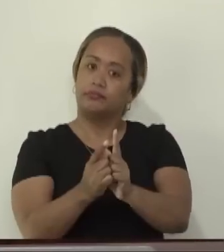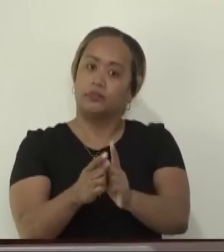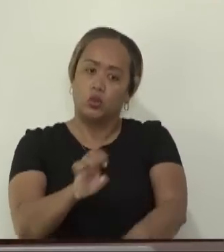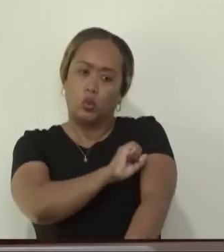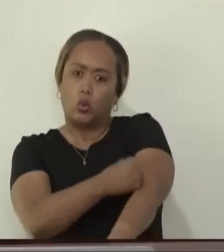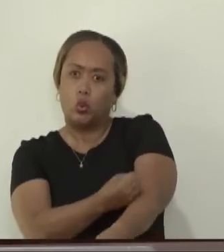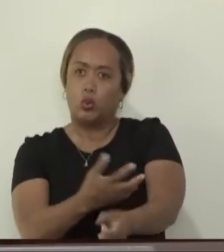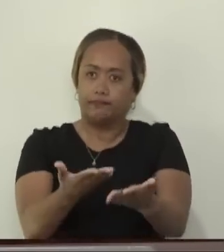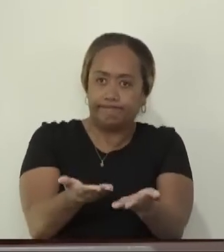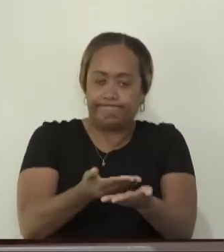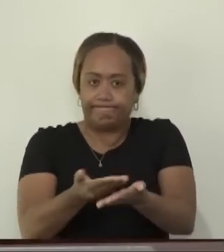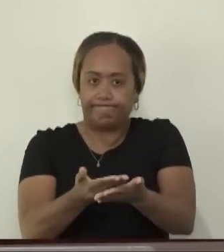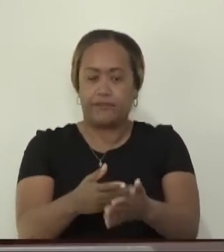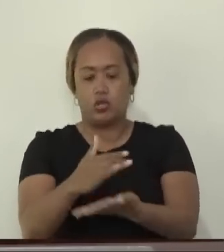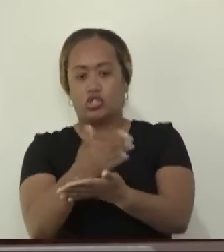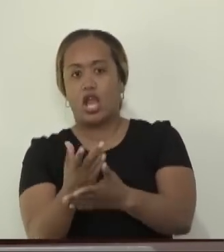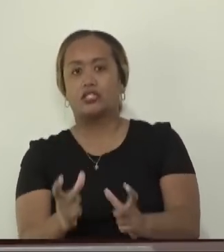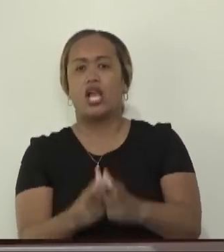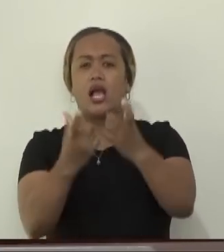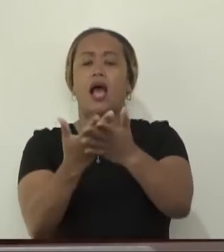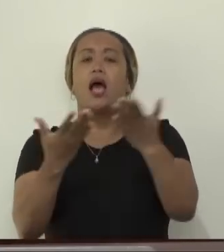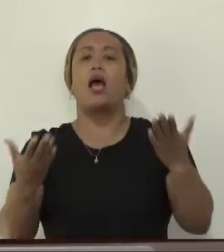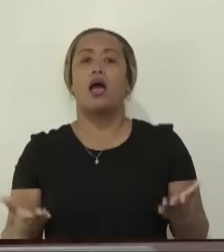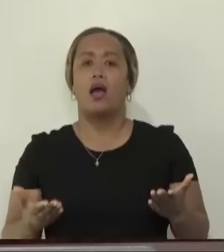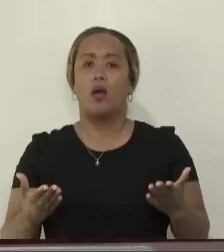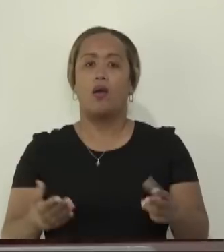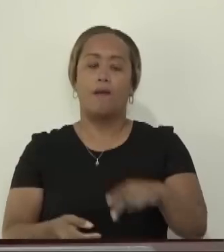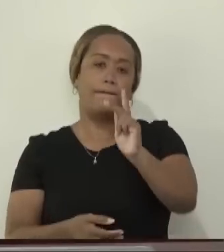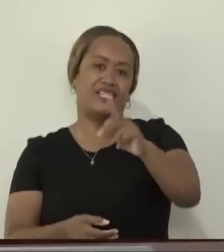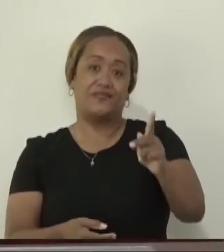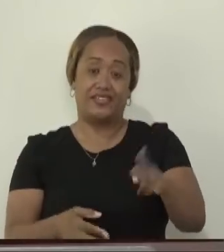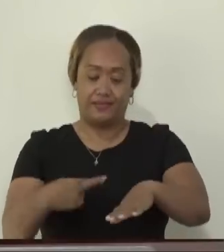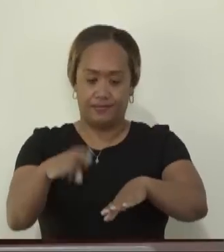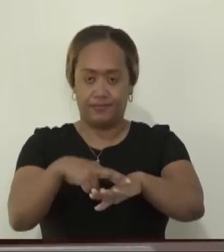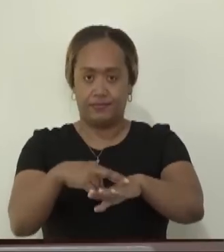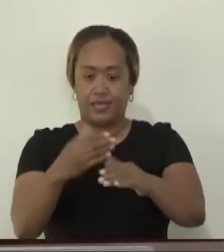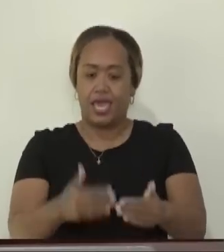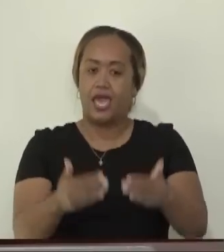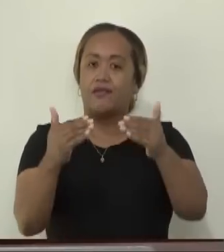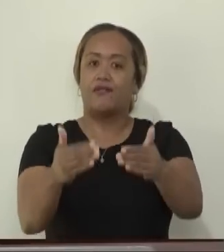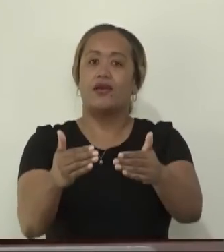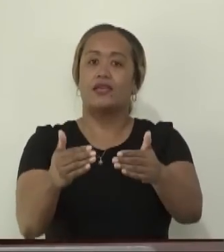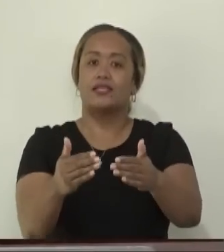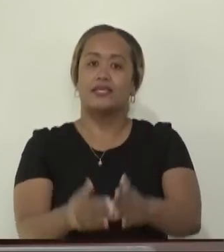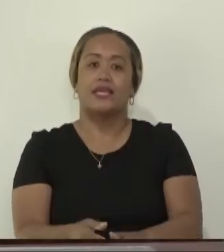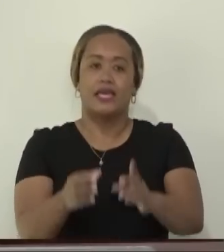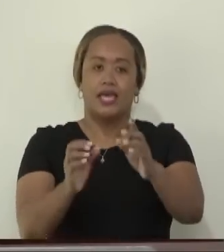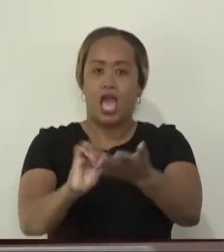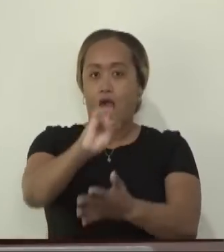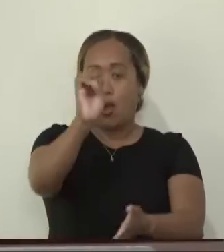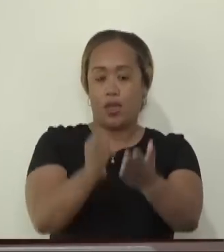to address shared challenges, to bolster Pacific regionalism, to advance economic growth